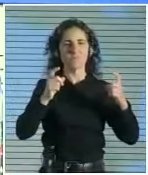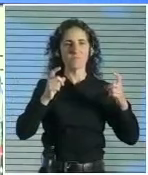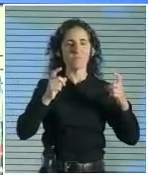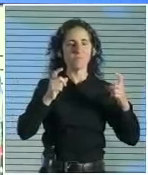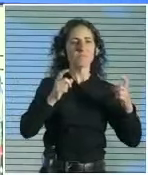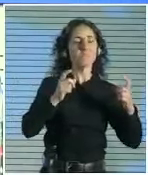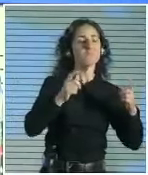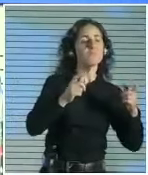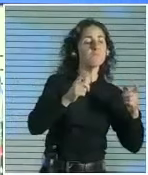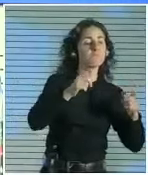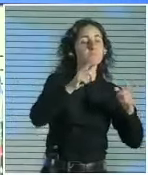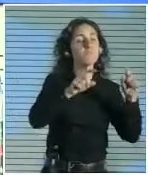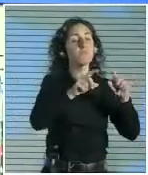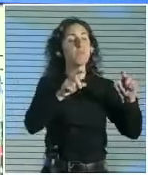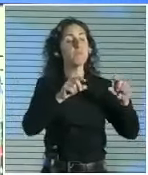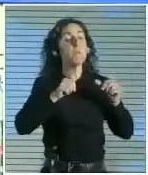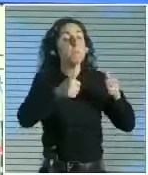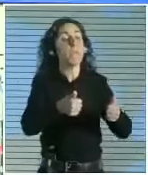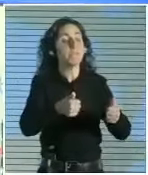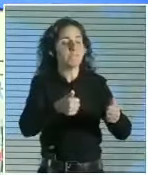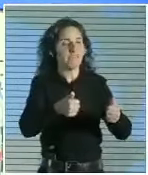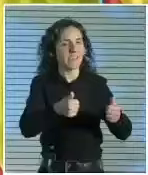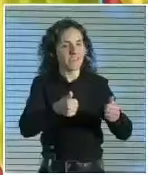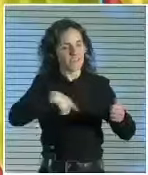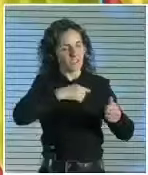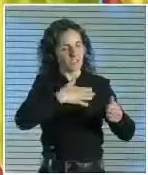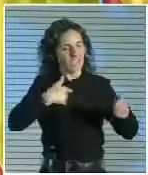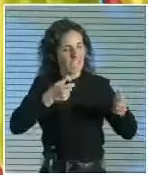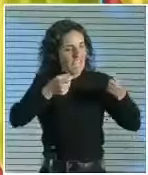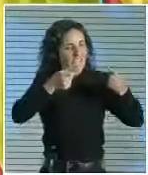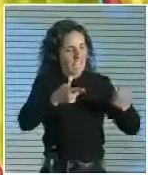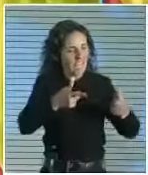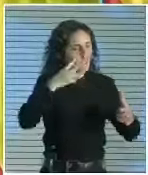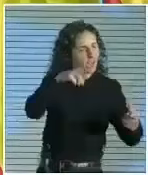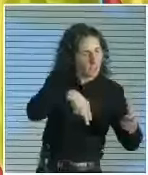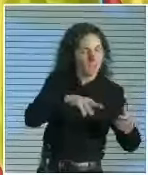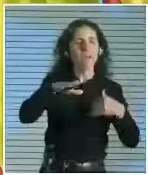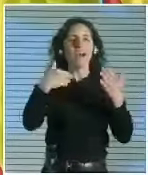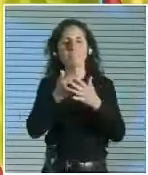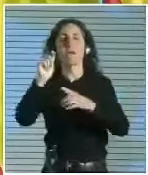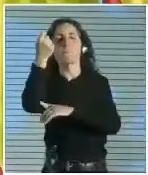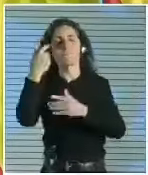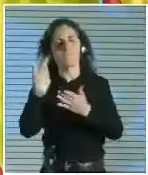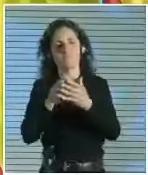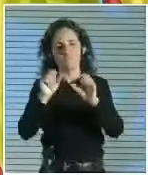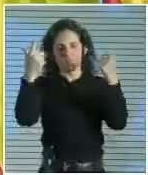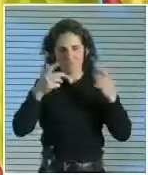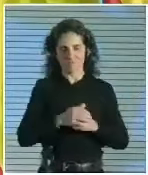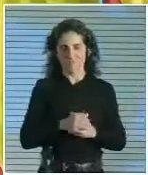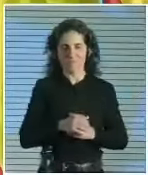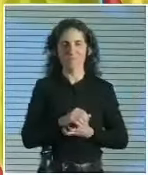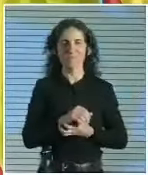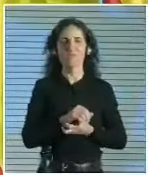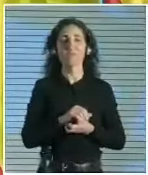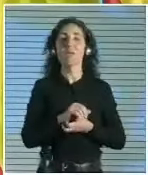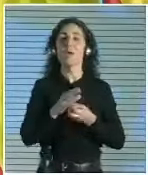official certification. Thank you so much, Kees. Amazing private sector-led action framework, which works hand in hand with what